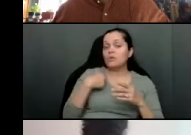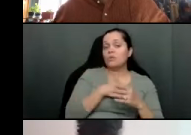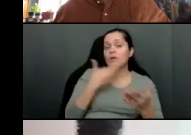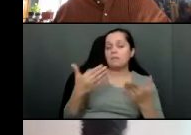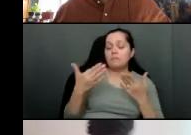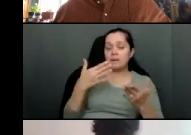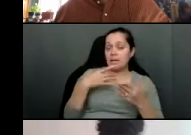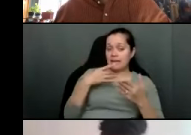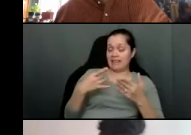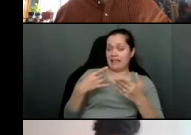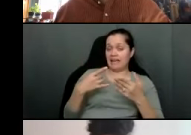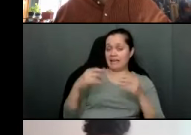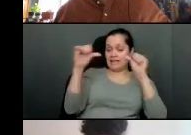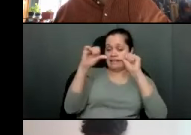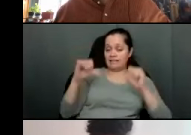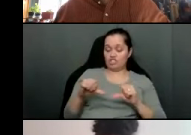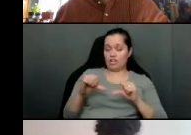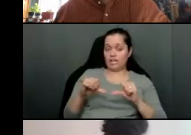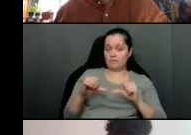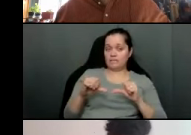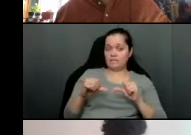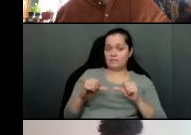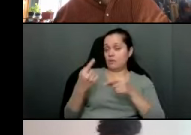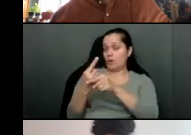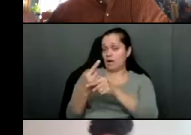like the shape of countries to be correct.